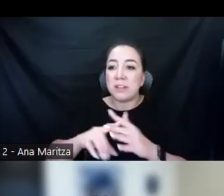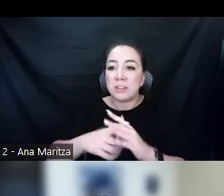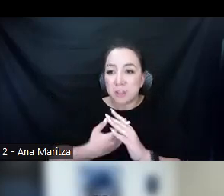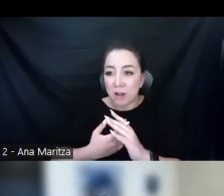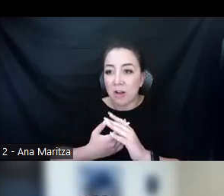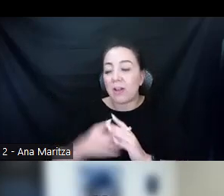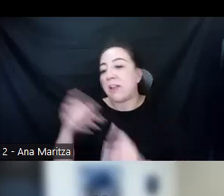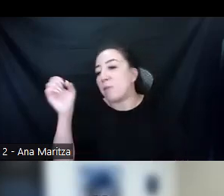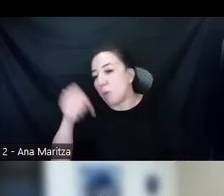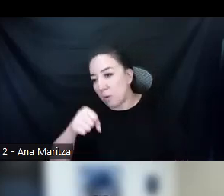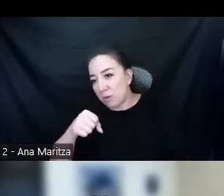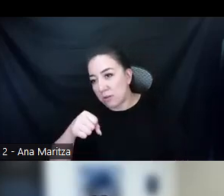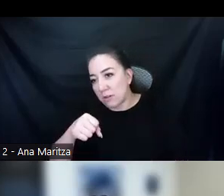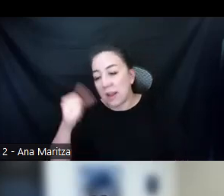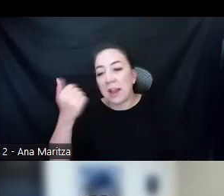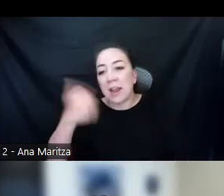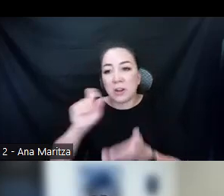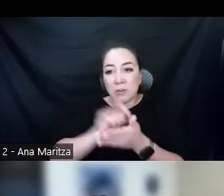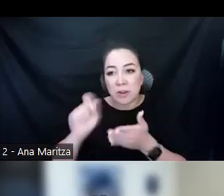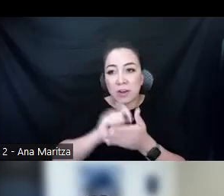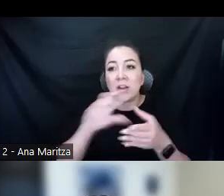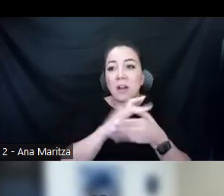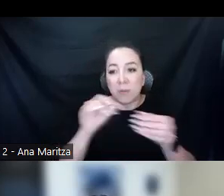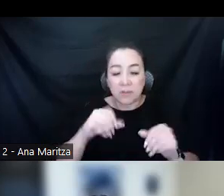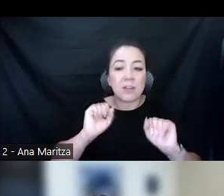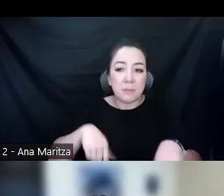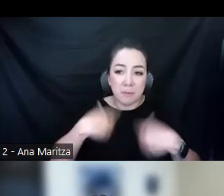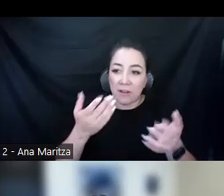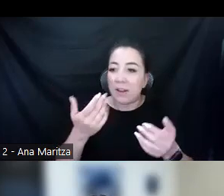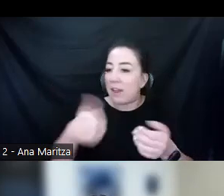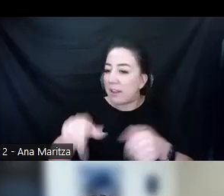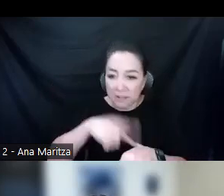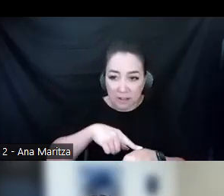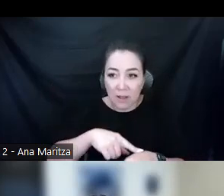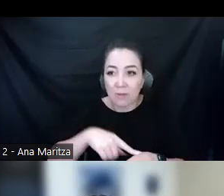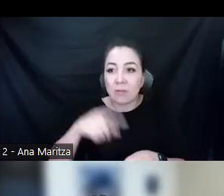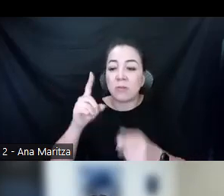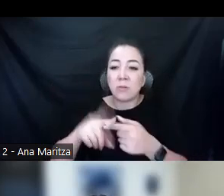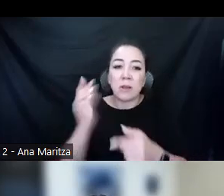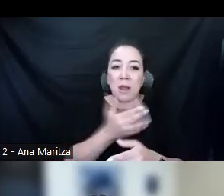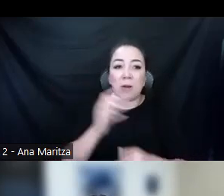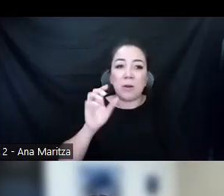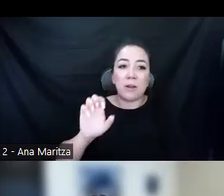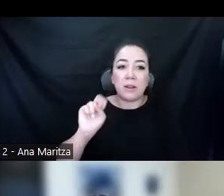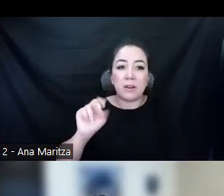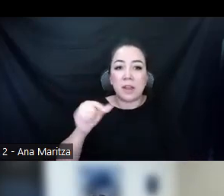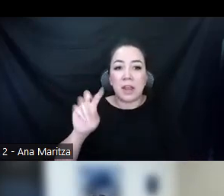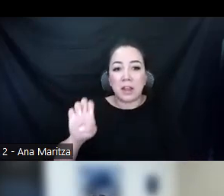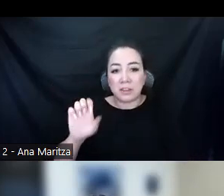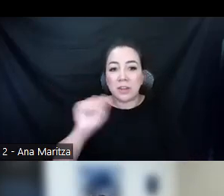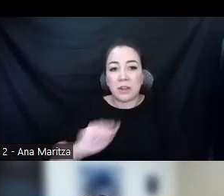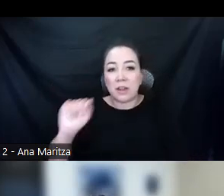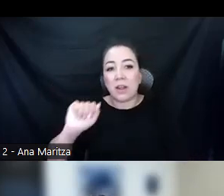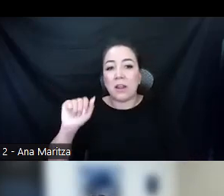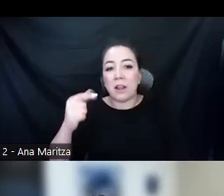of course, any written comments can be provided at any time to our Engage email box at